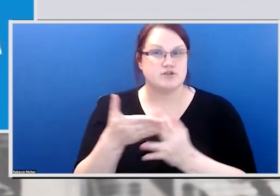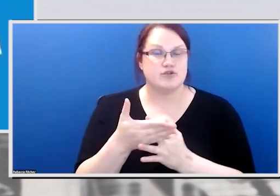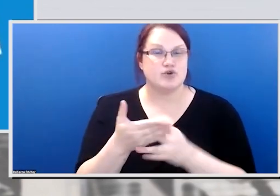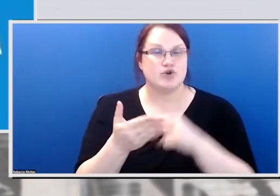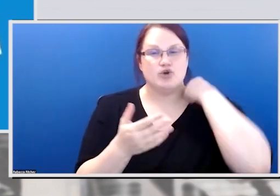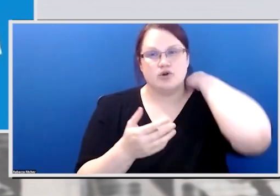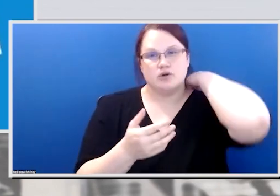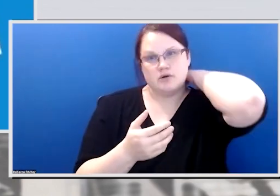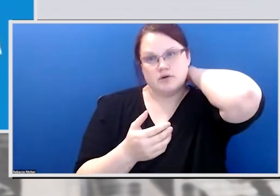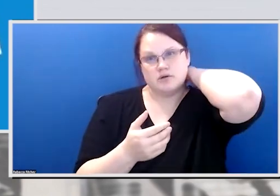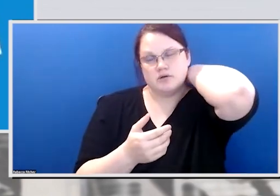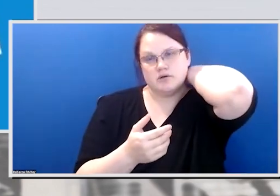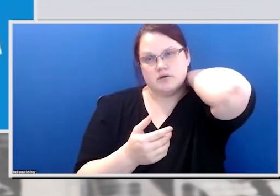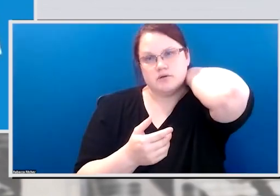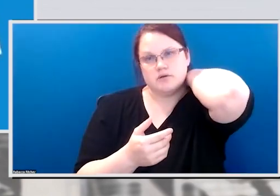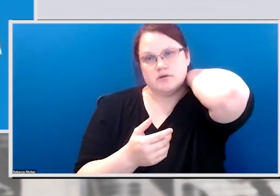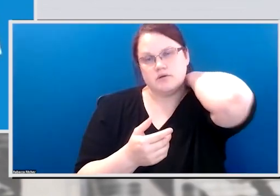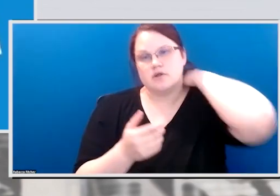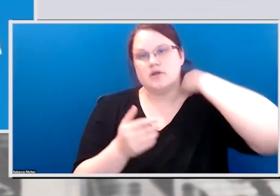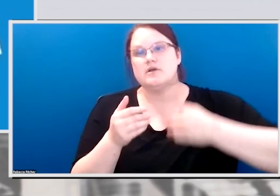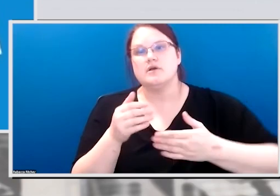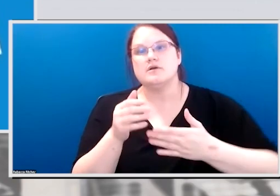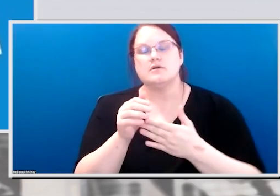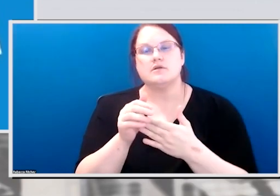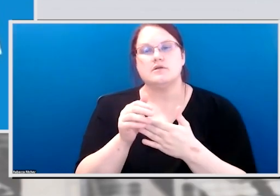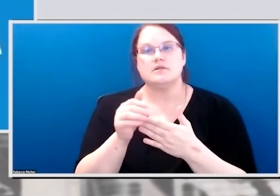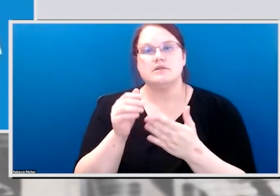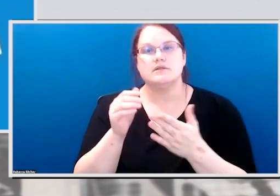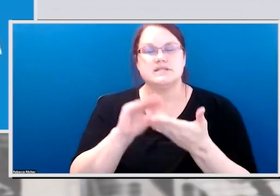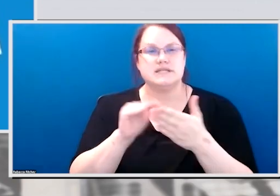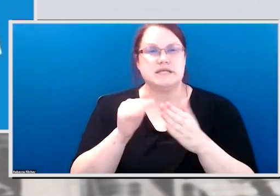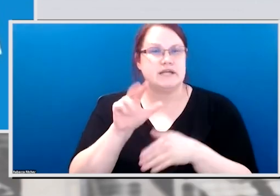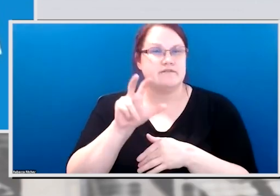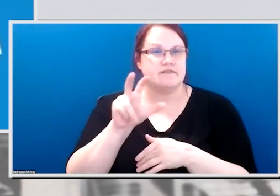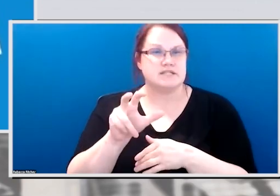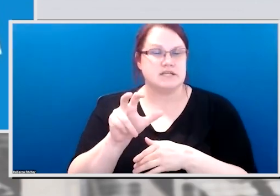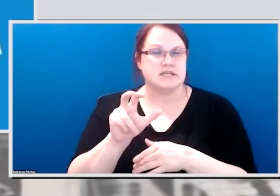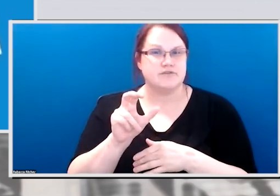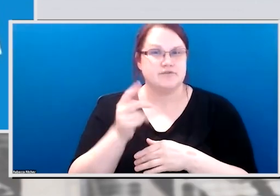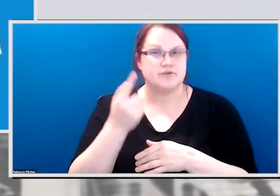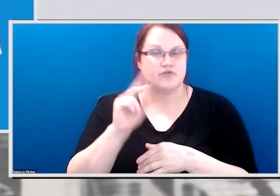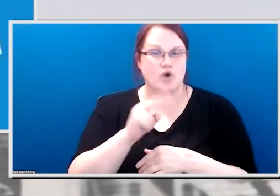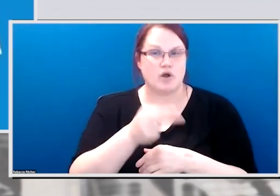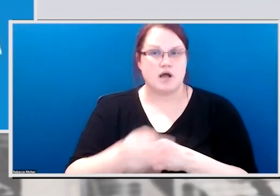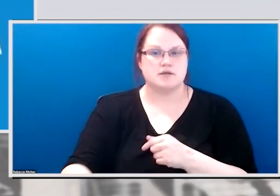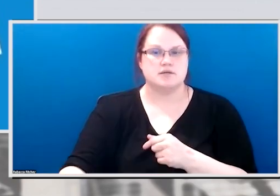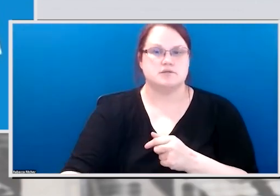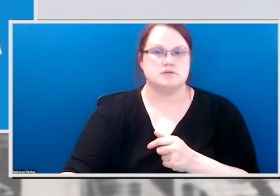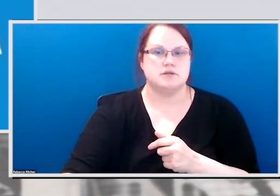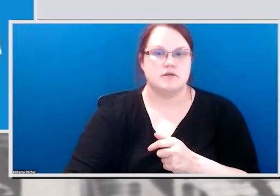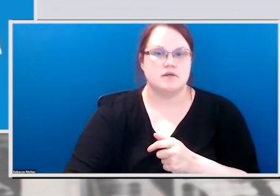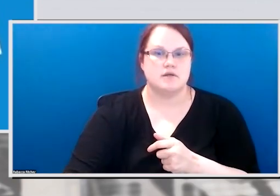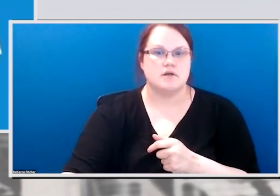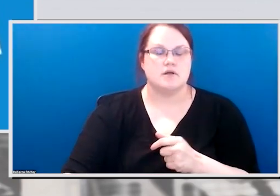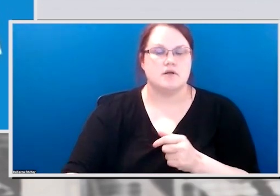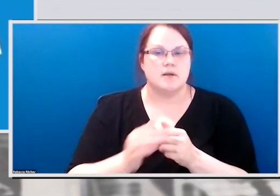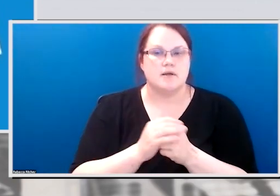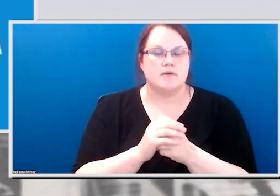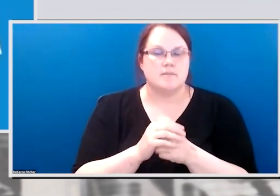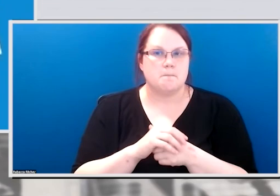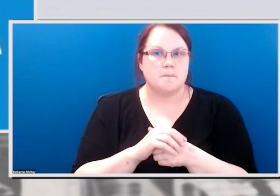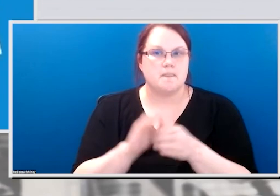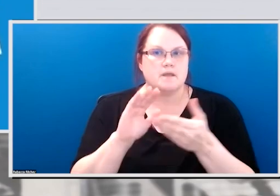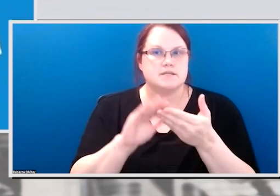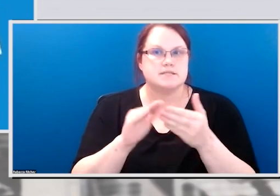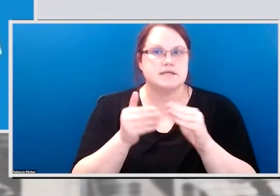dollars. It's the extent the city is so gracious in investing in us. I believe last year, and David, you can tell me if I'm wrong, but I believe it was the city